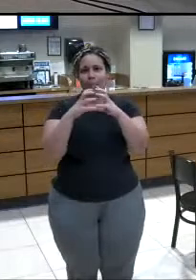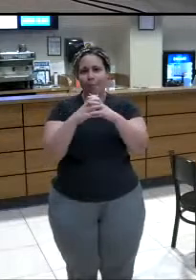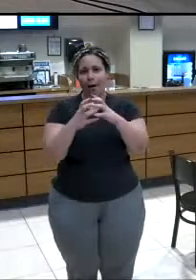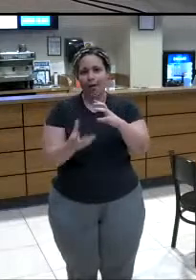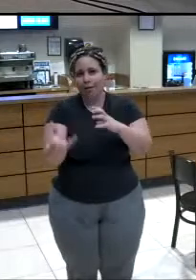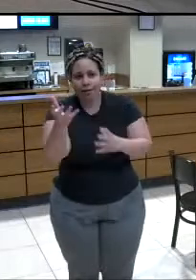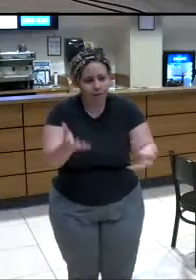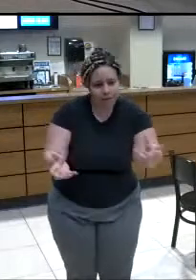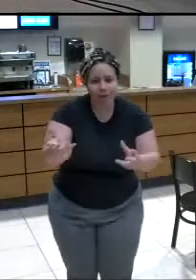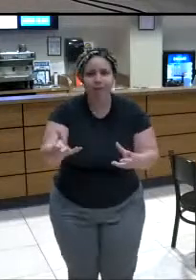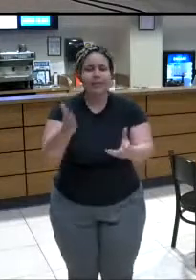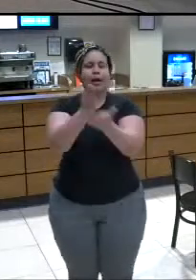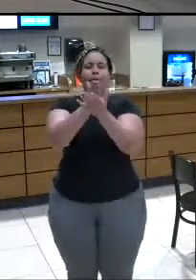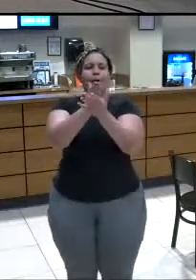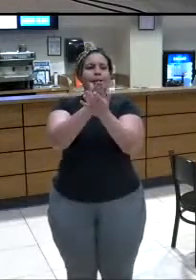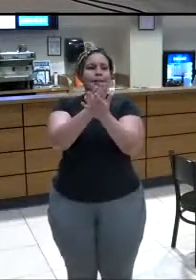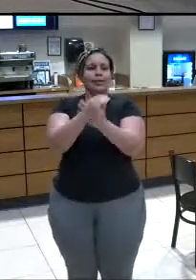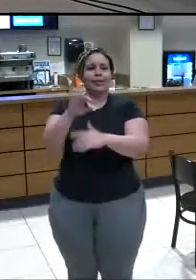All right, stop.